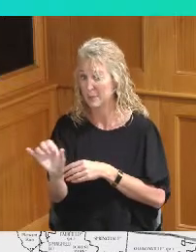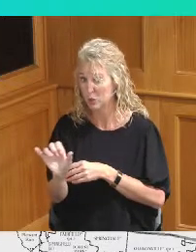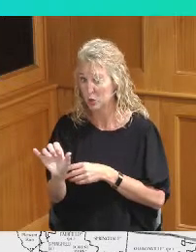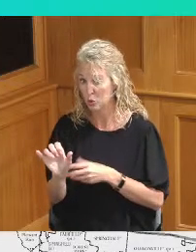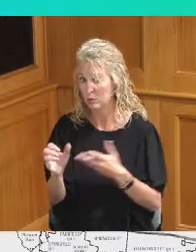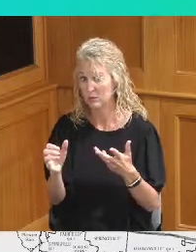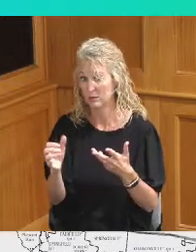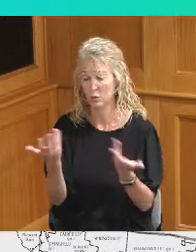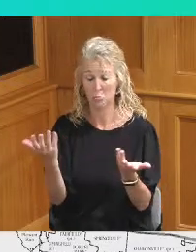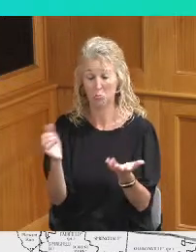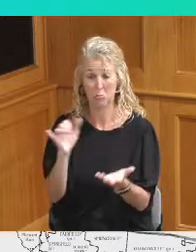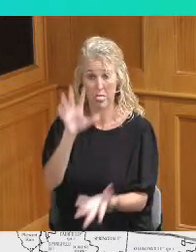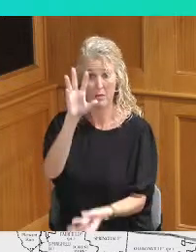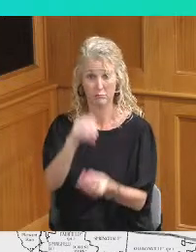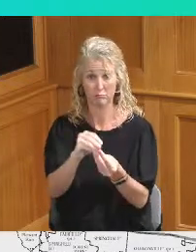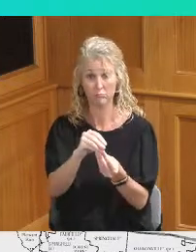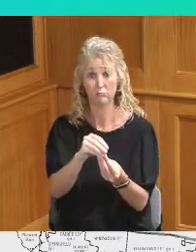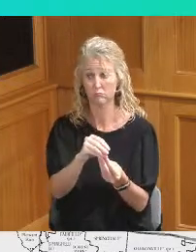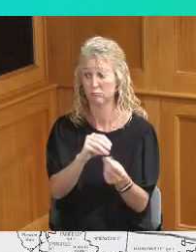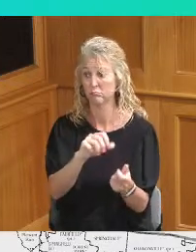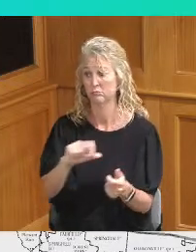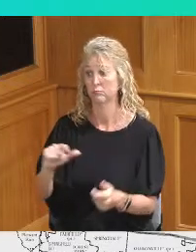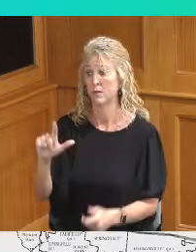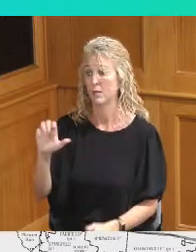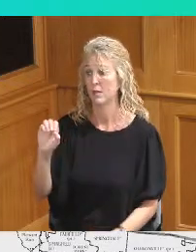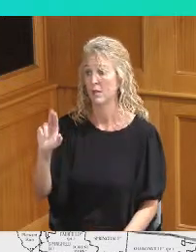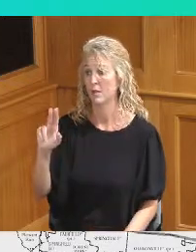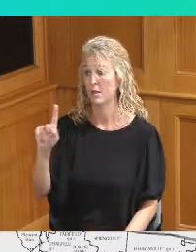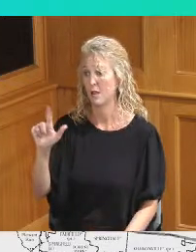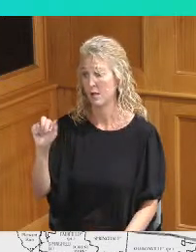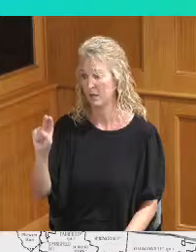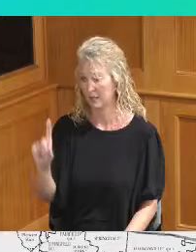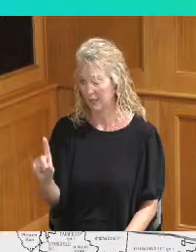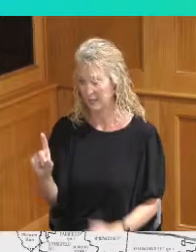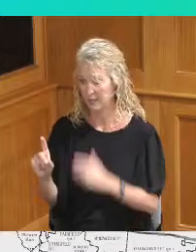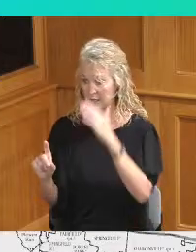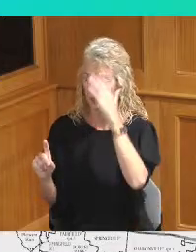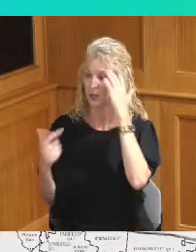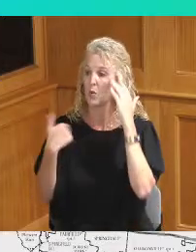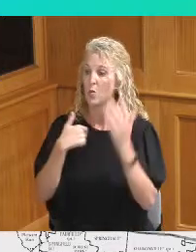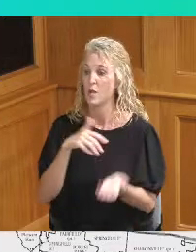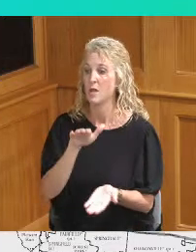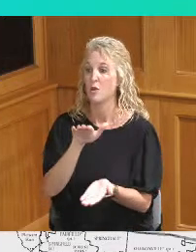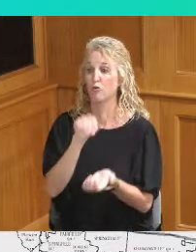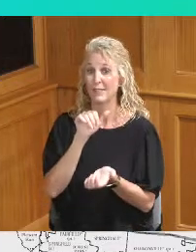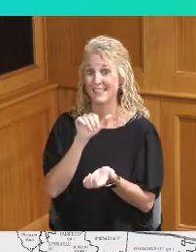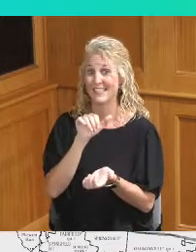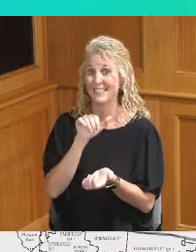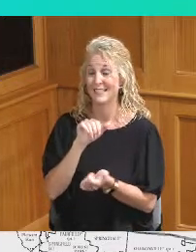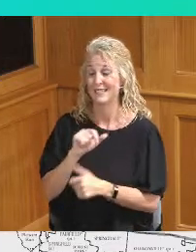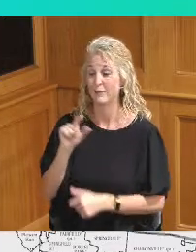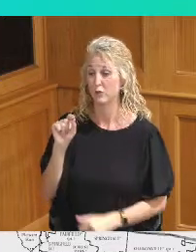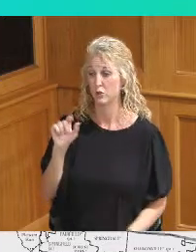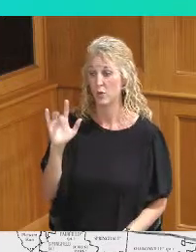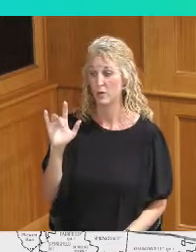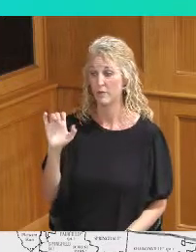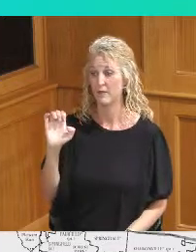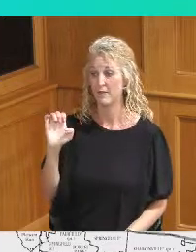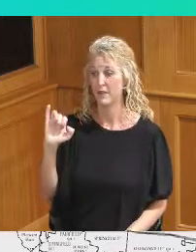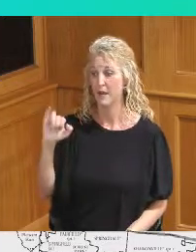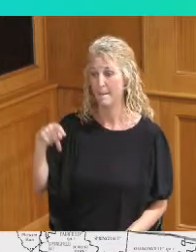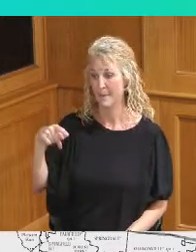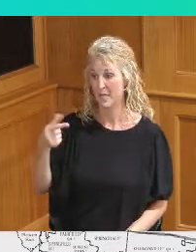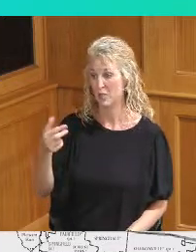40 jobs. In Lockland, again, we received that 2025 EIP grant award